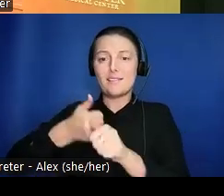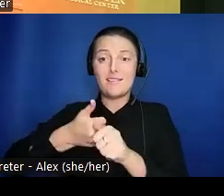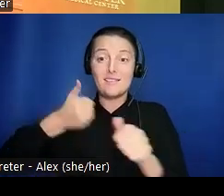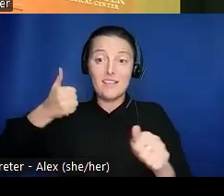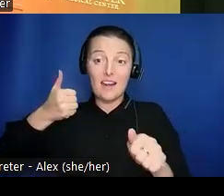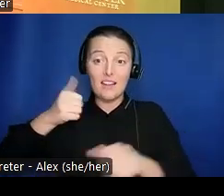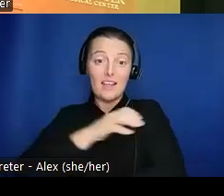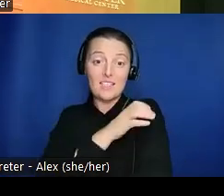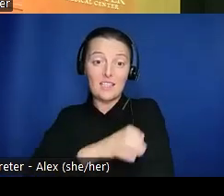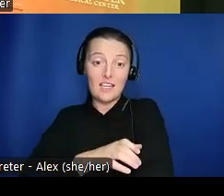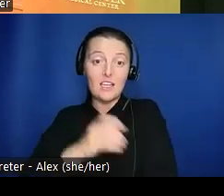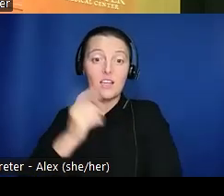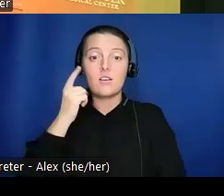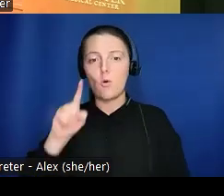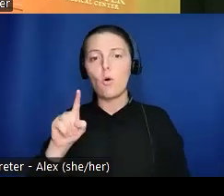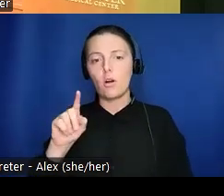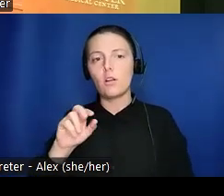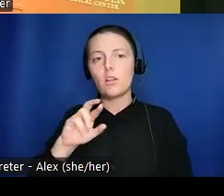well.